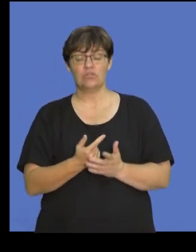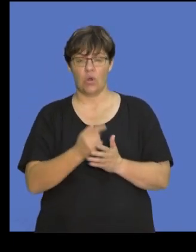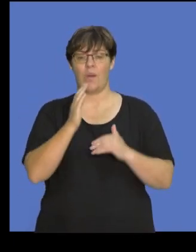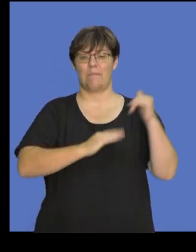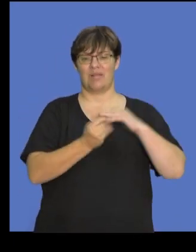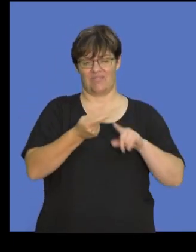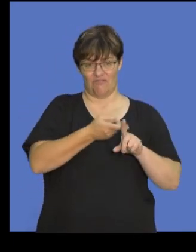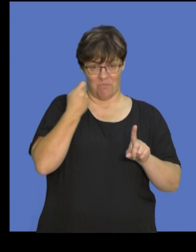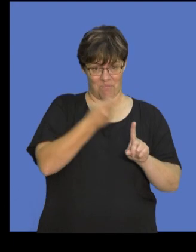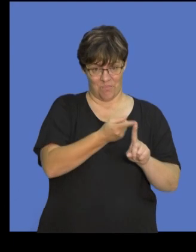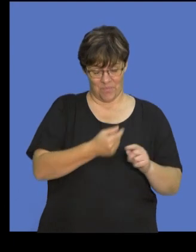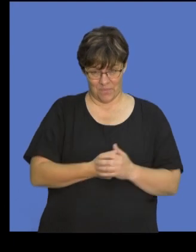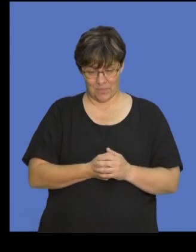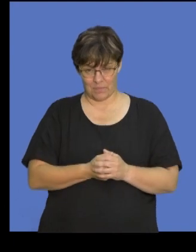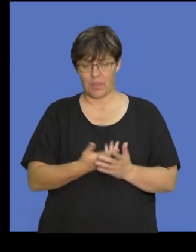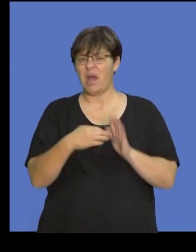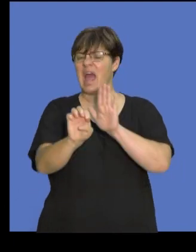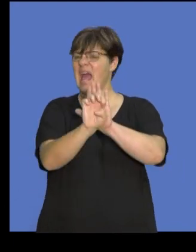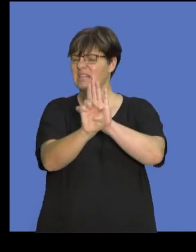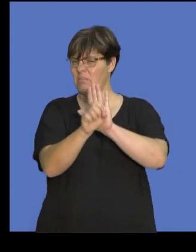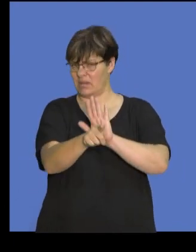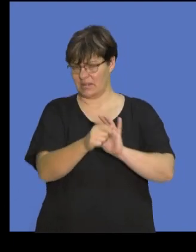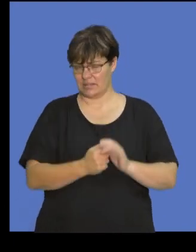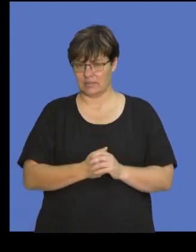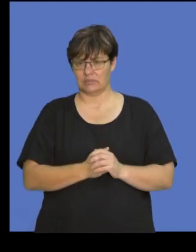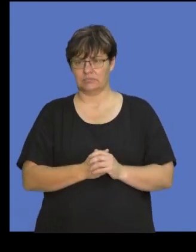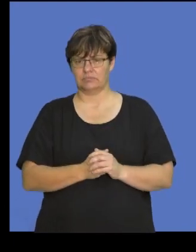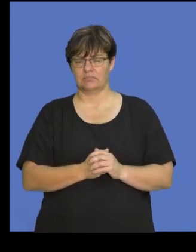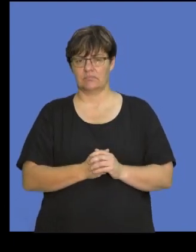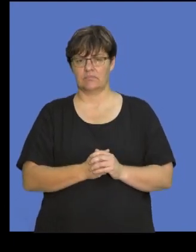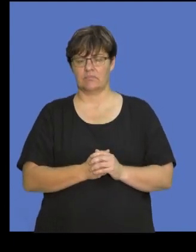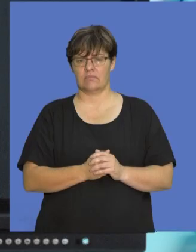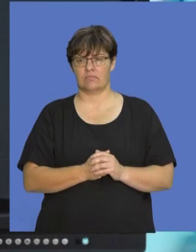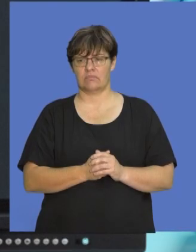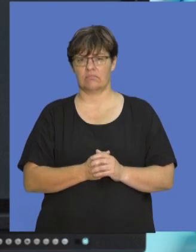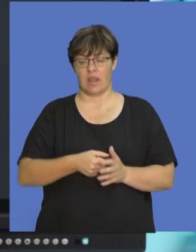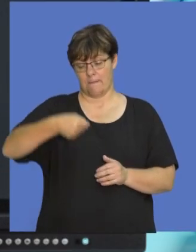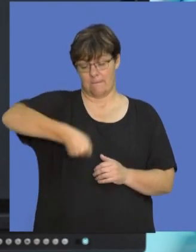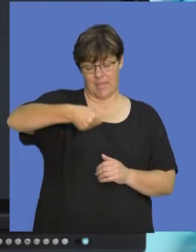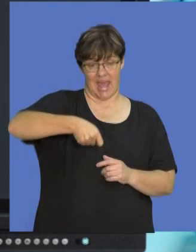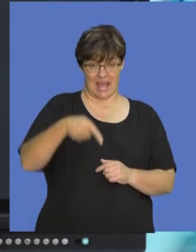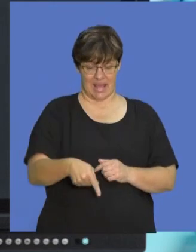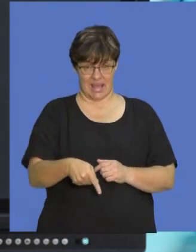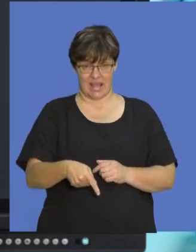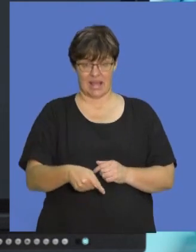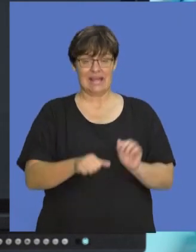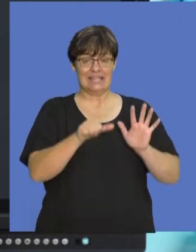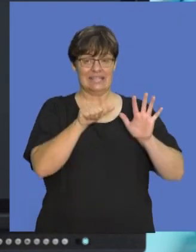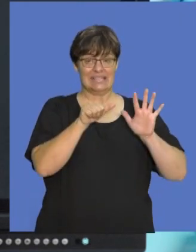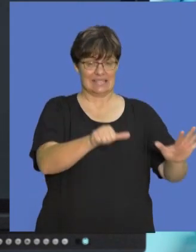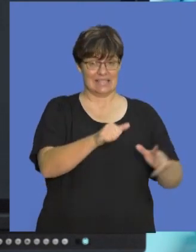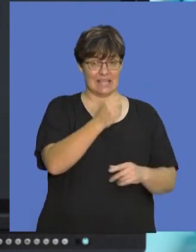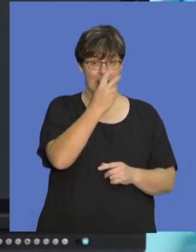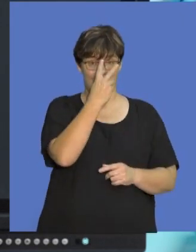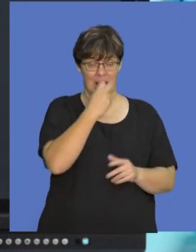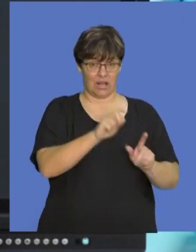things in place so that we can build on this. And so in my example, what I'm going to say to you is, if in a bag